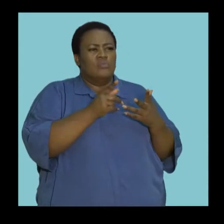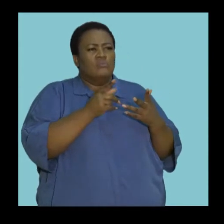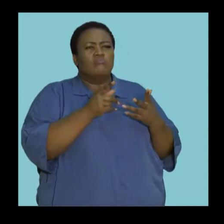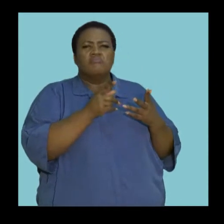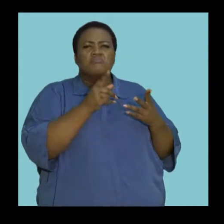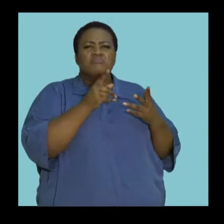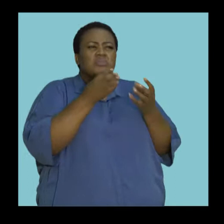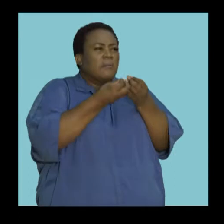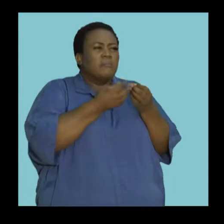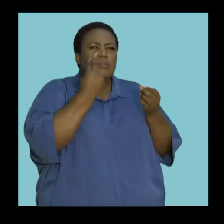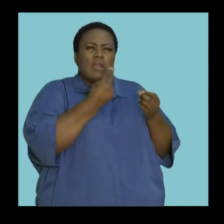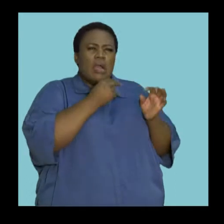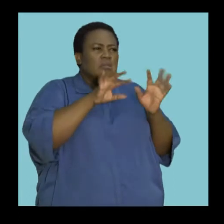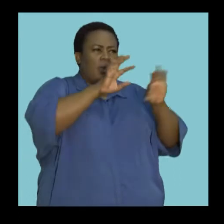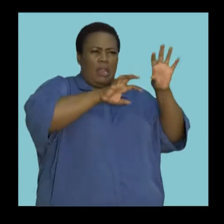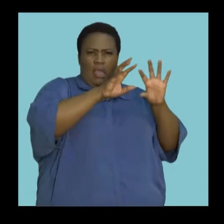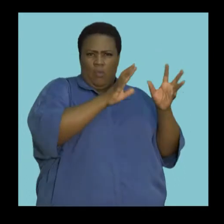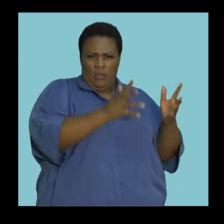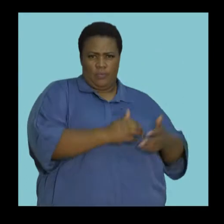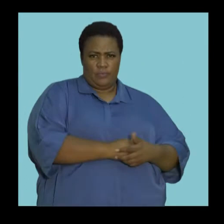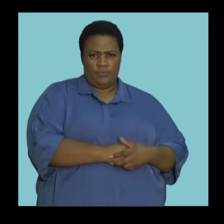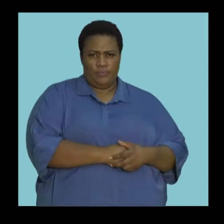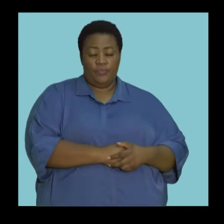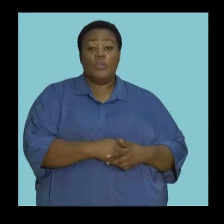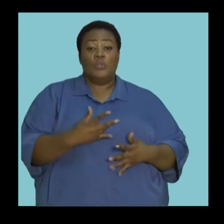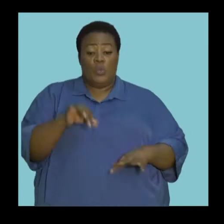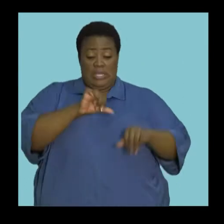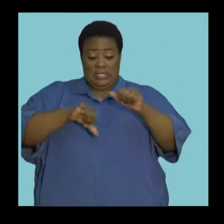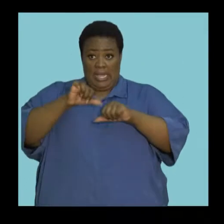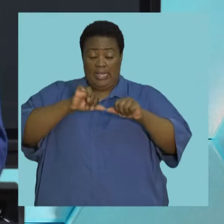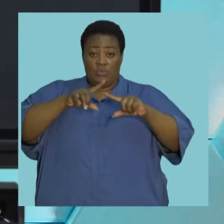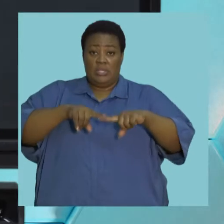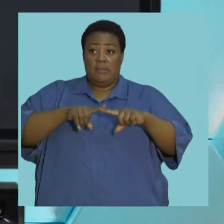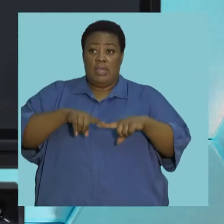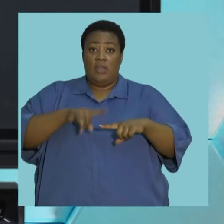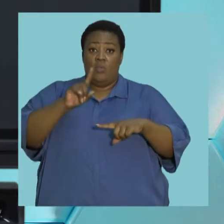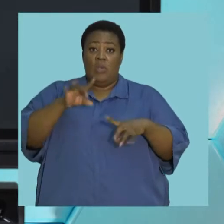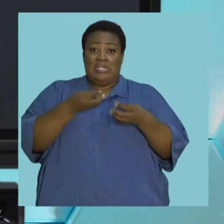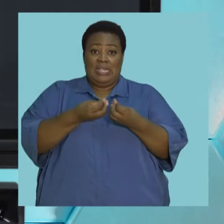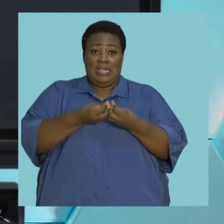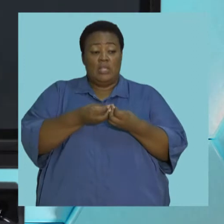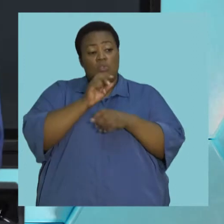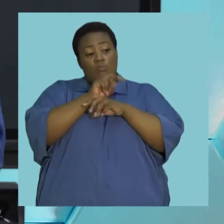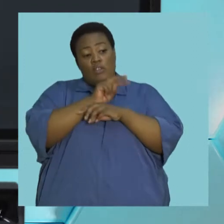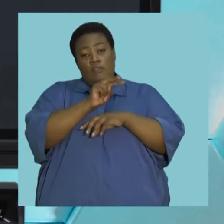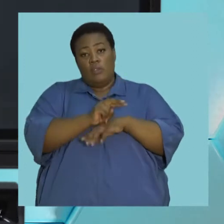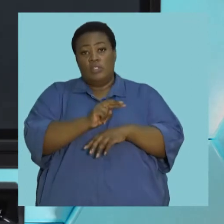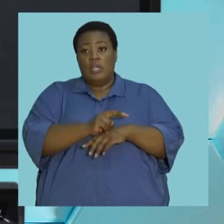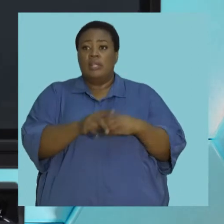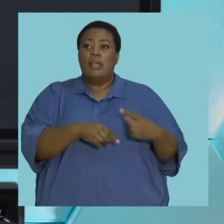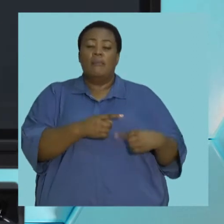attractiveness, and the color. So in science, we often rely on things and observations